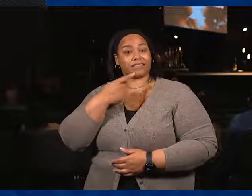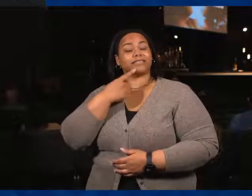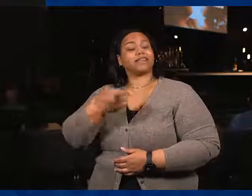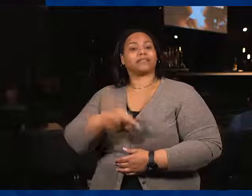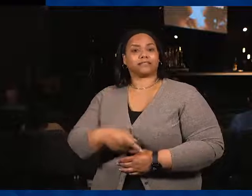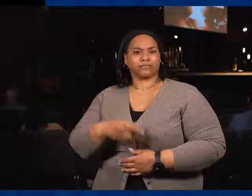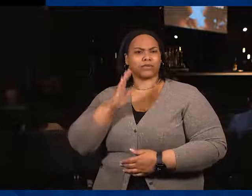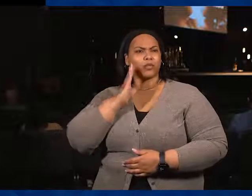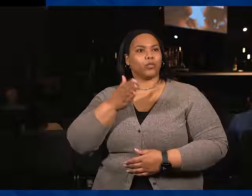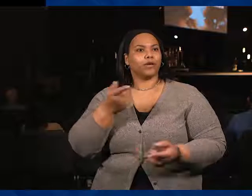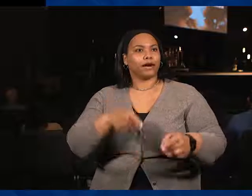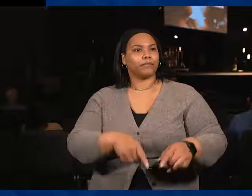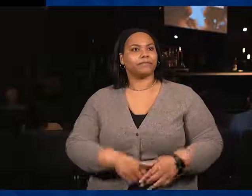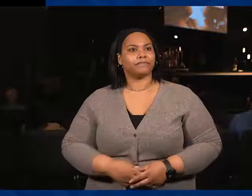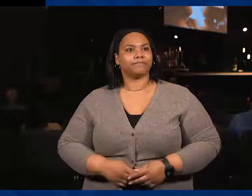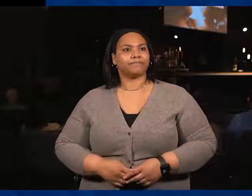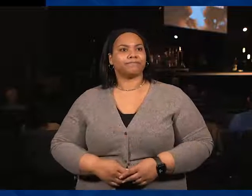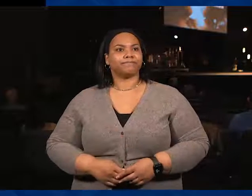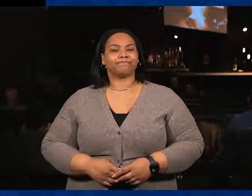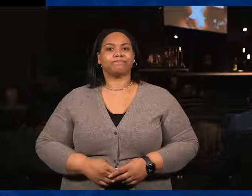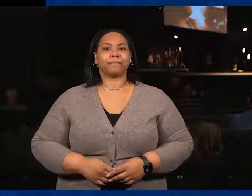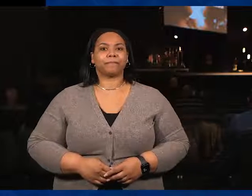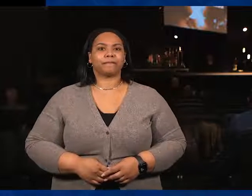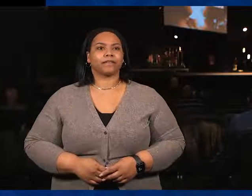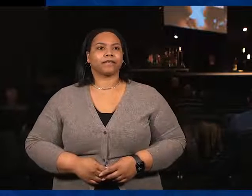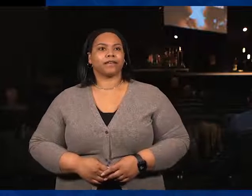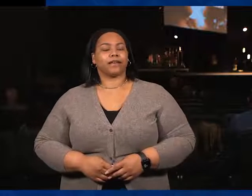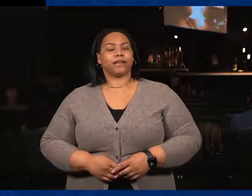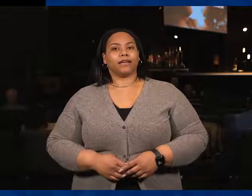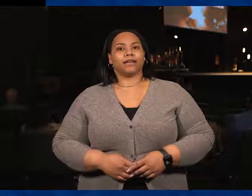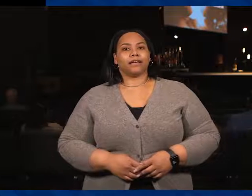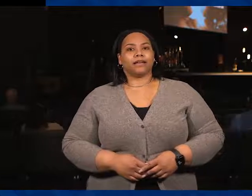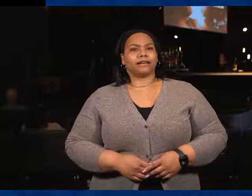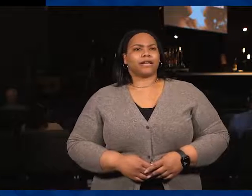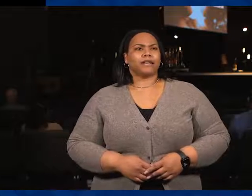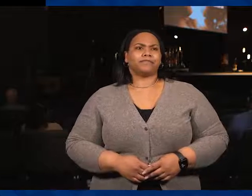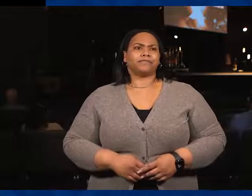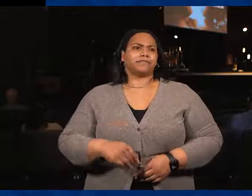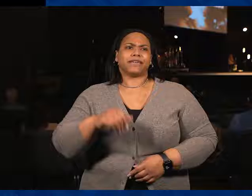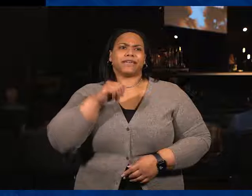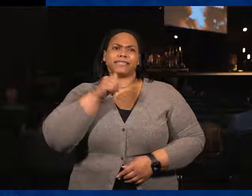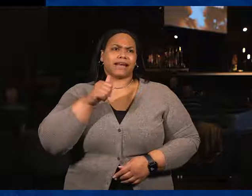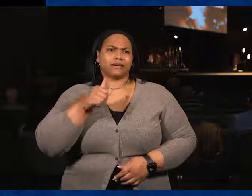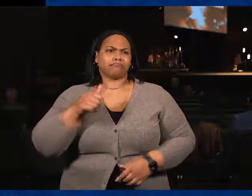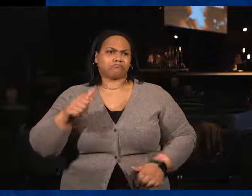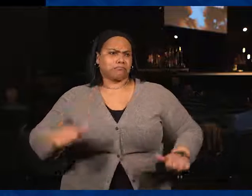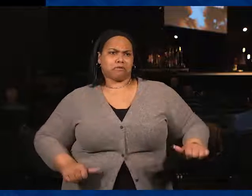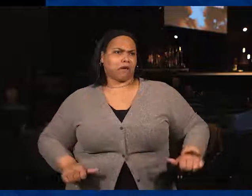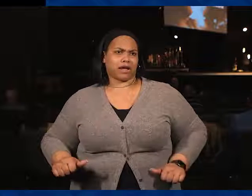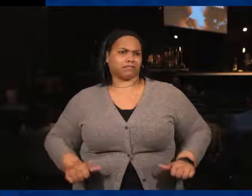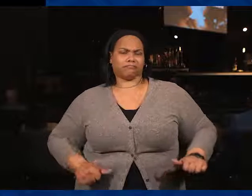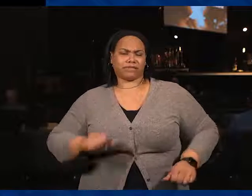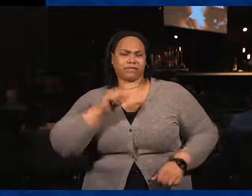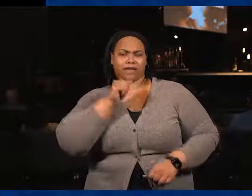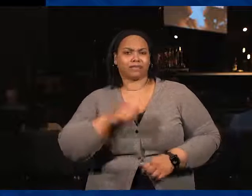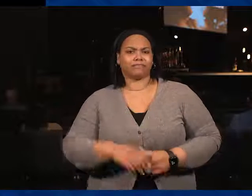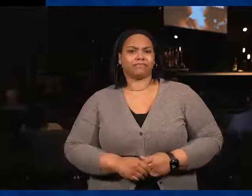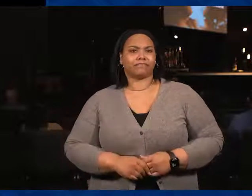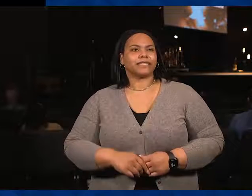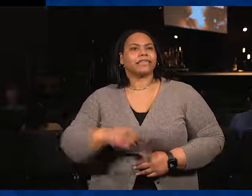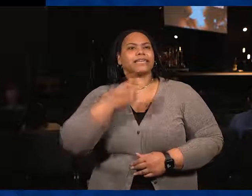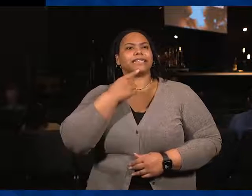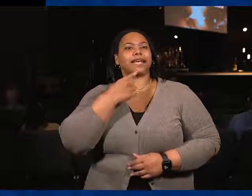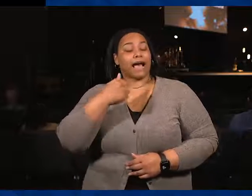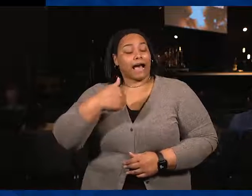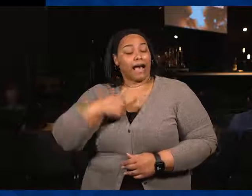done. Now, before you think he's bragging and boasting, what he's saying is that